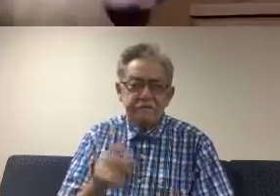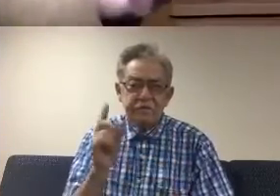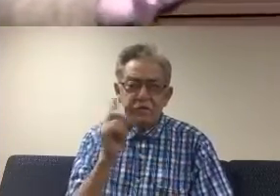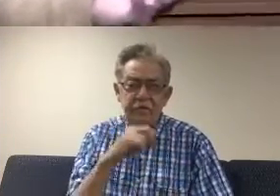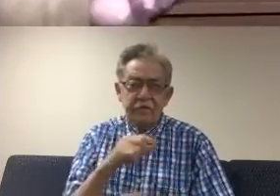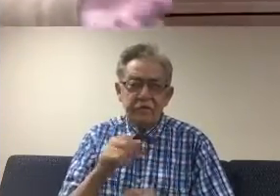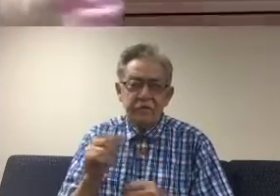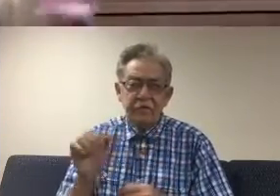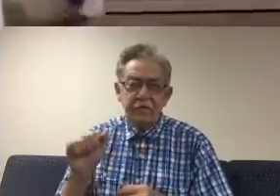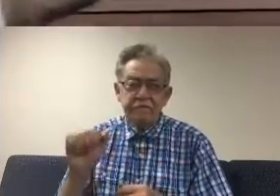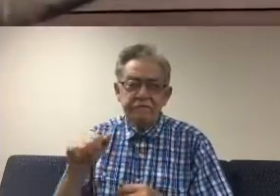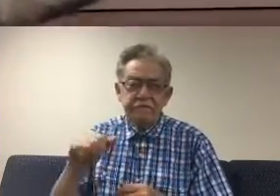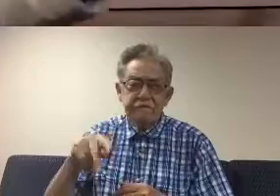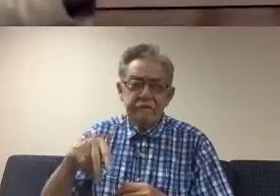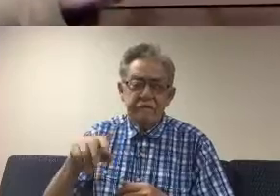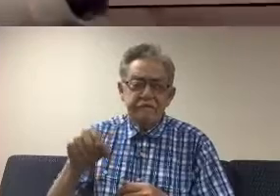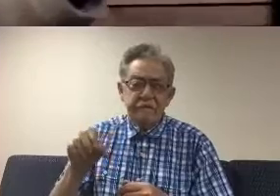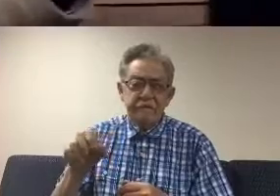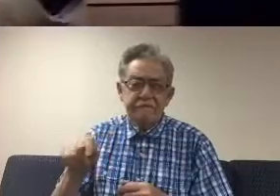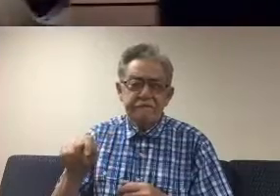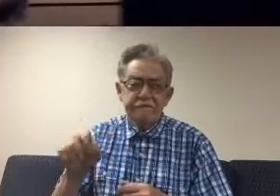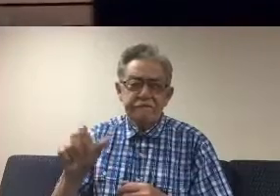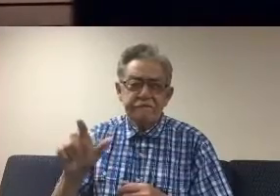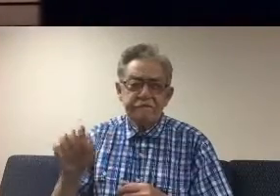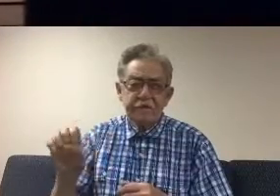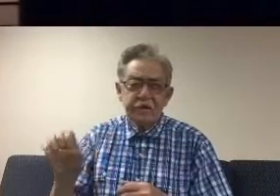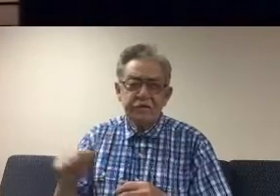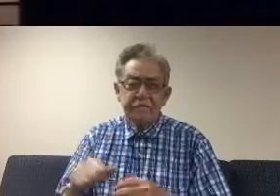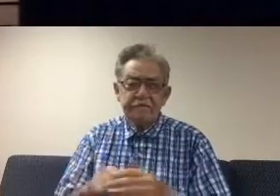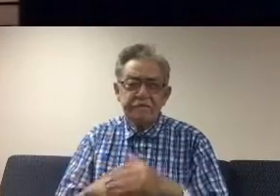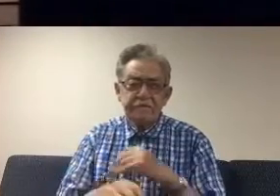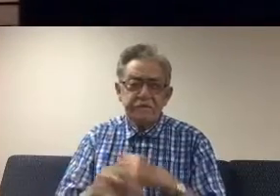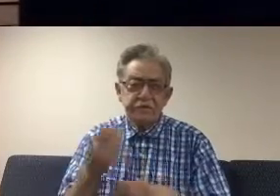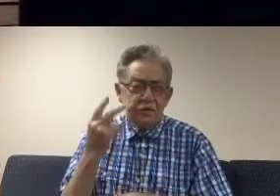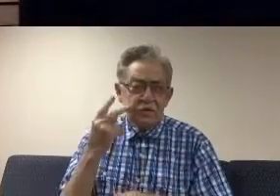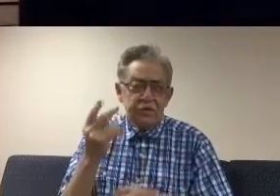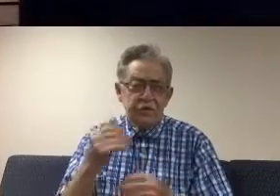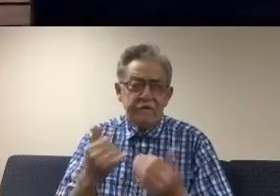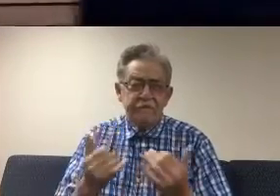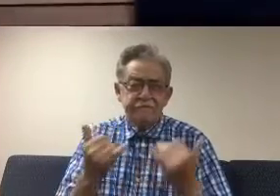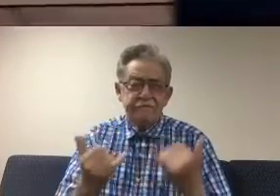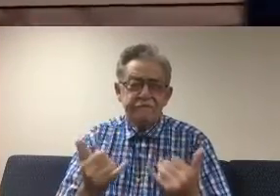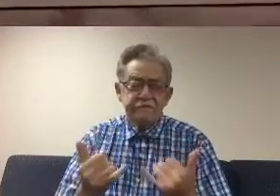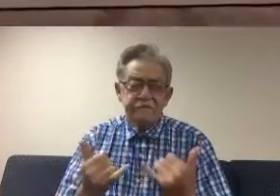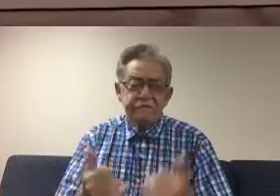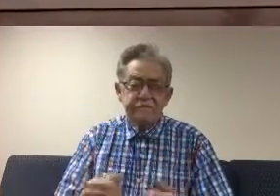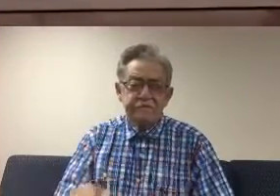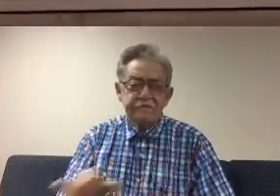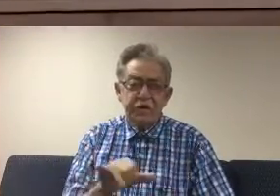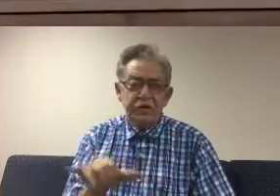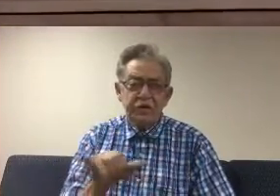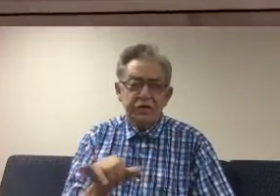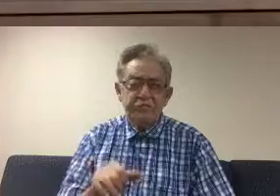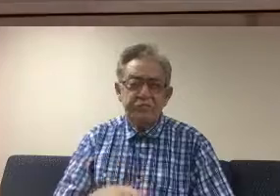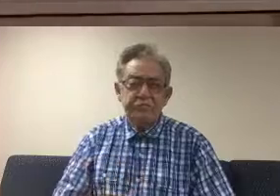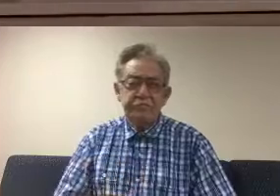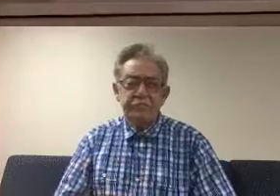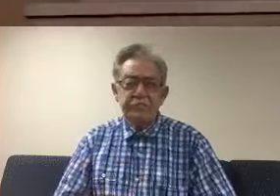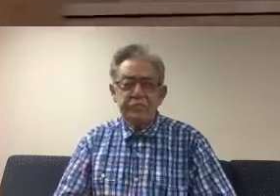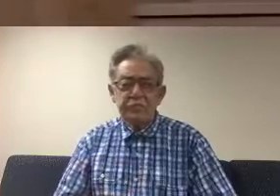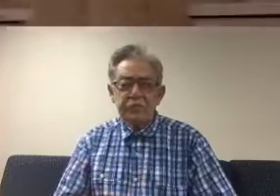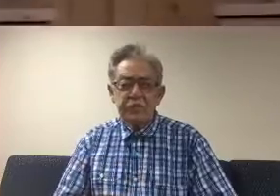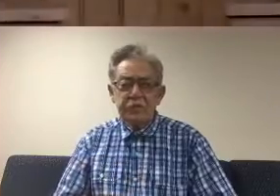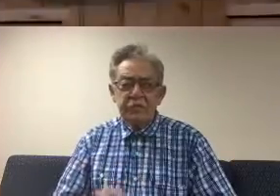truth today is coming in a lot of different forms that we're seeing in social media, primarily also being supported up by a